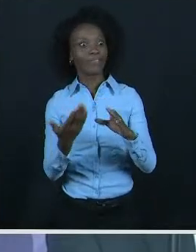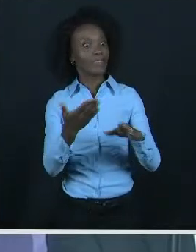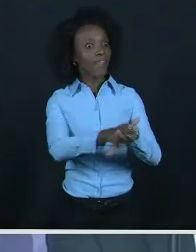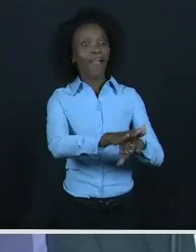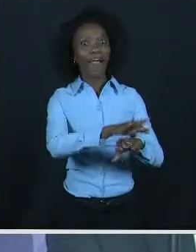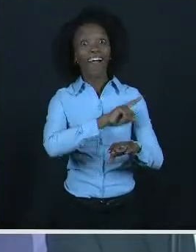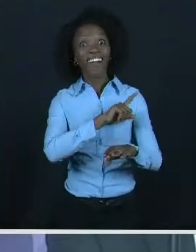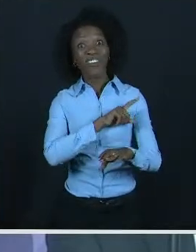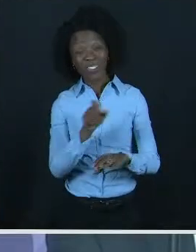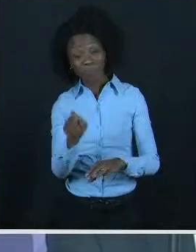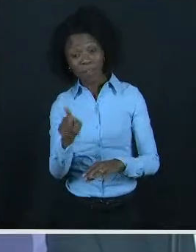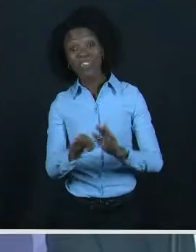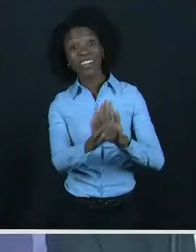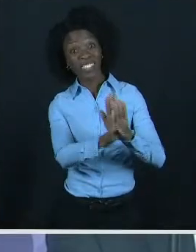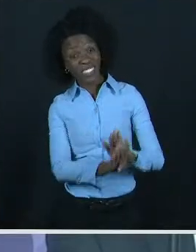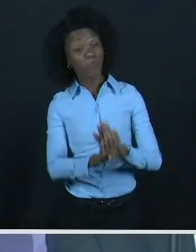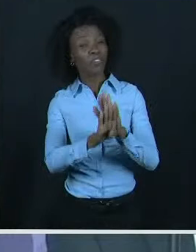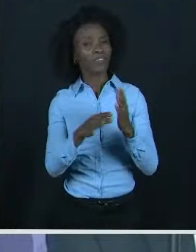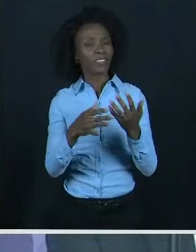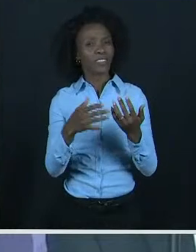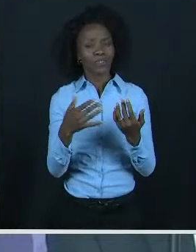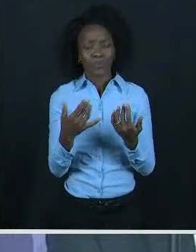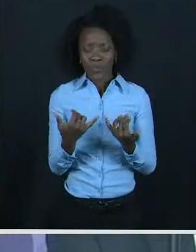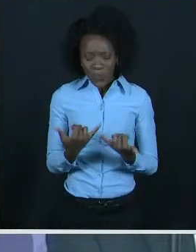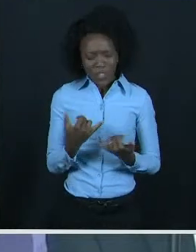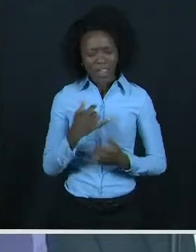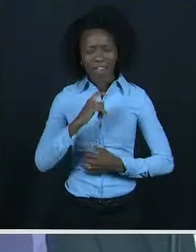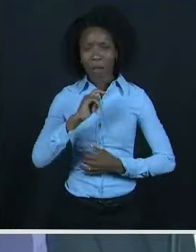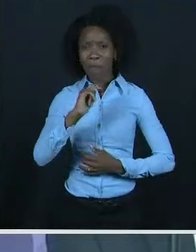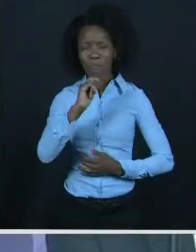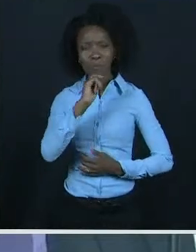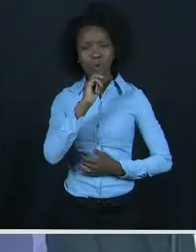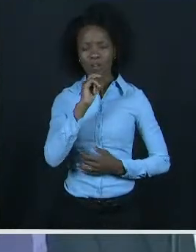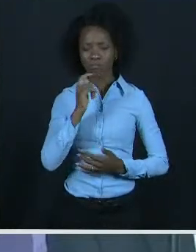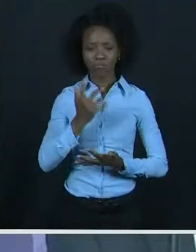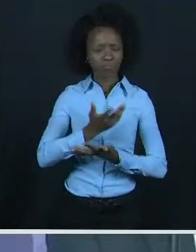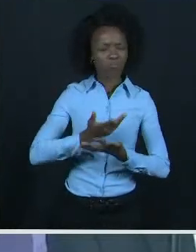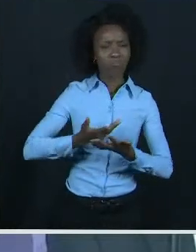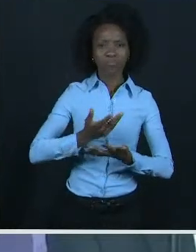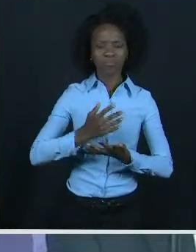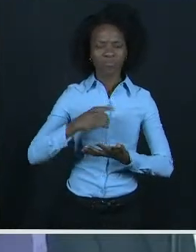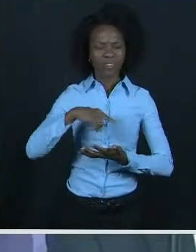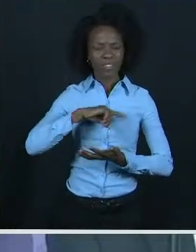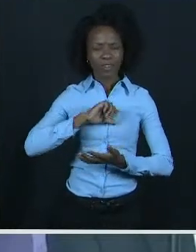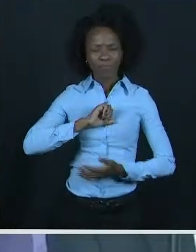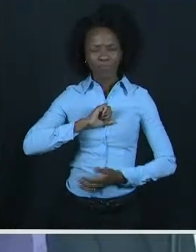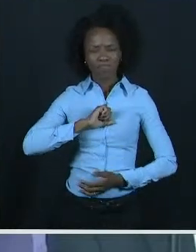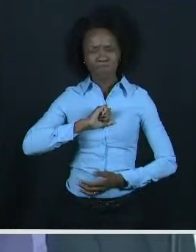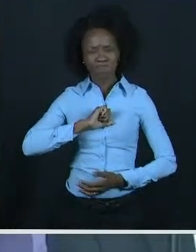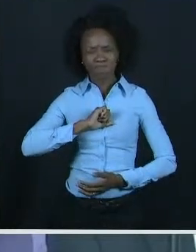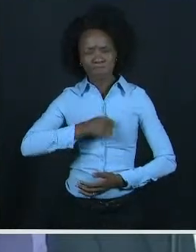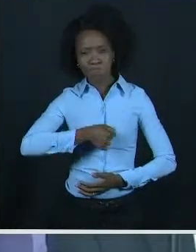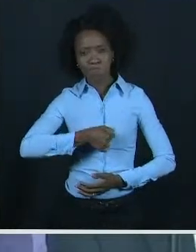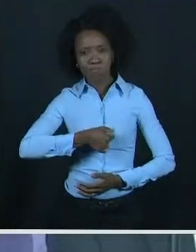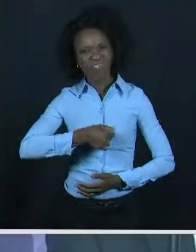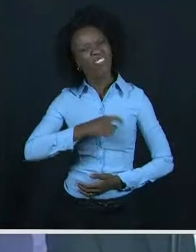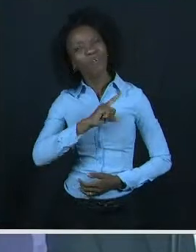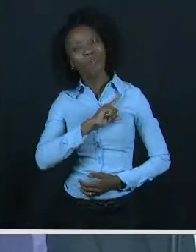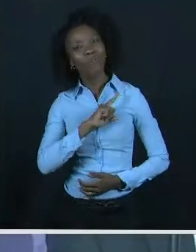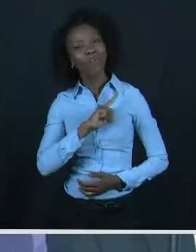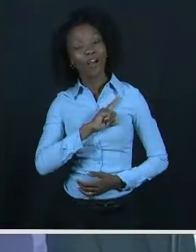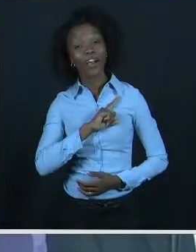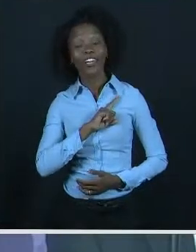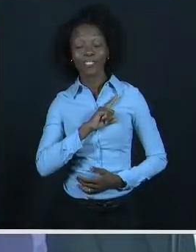conversation this morning cause us pain in our heart? Because what people were speaking